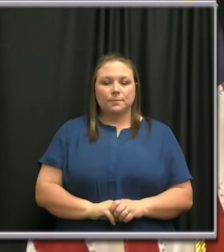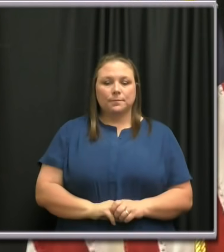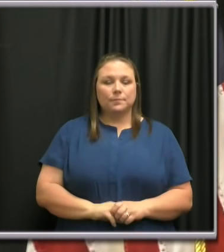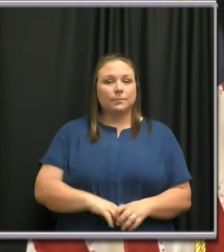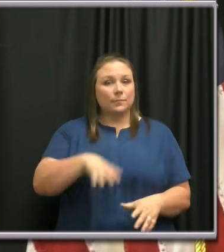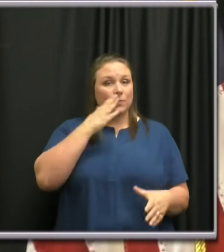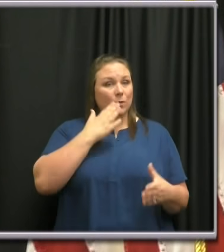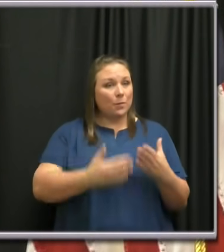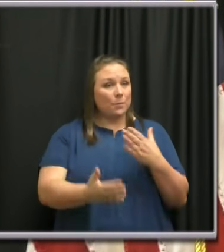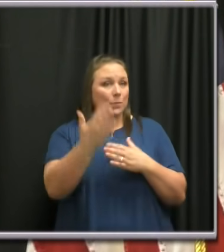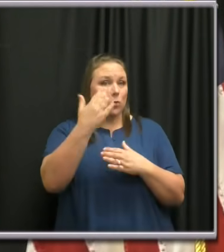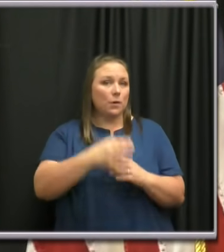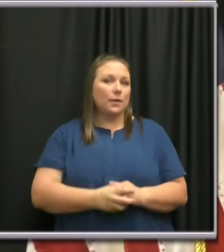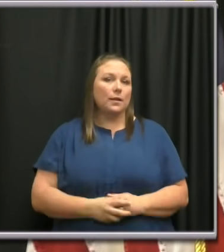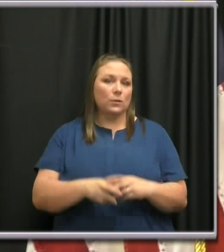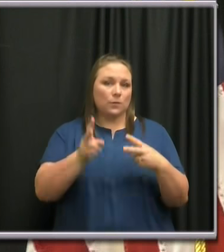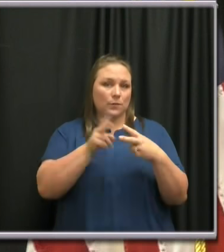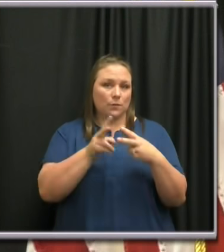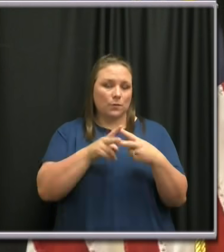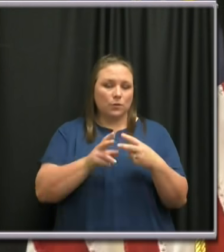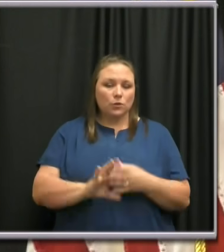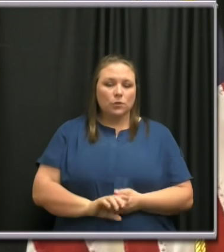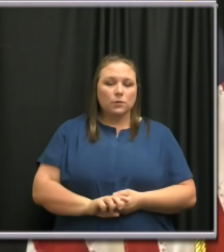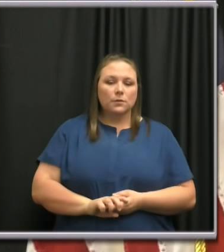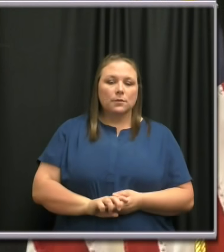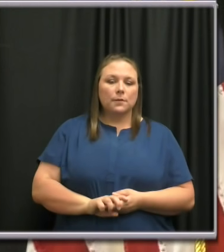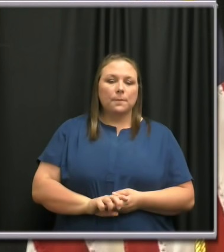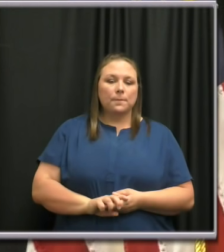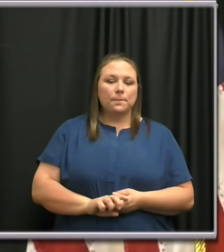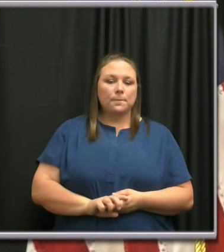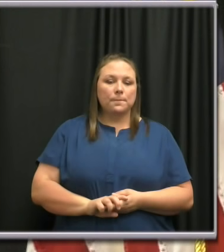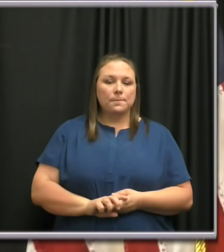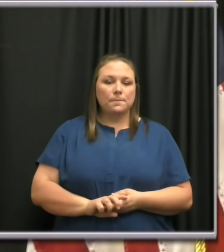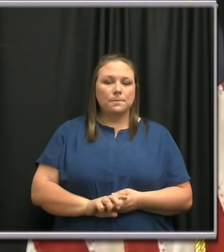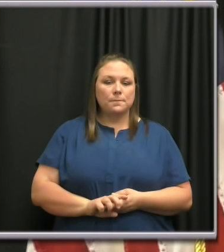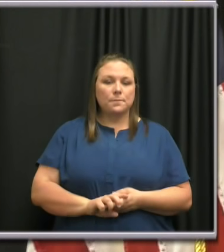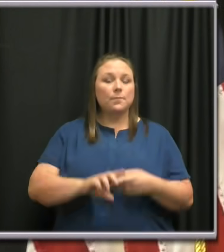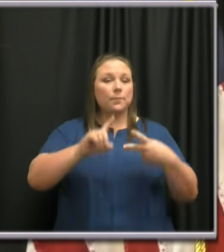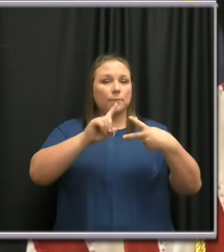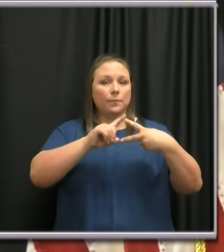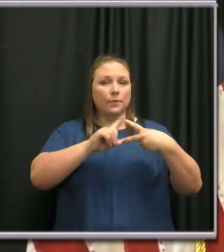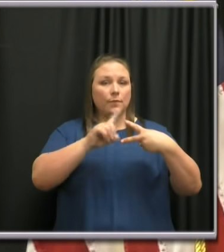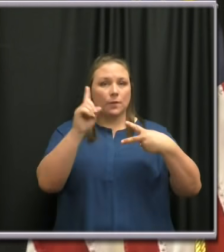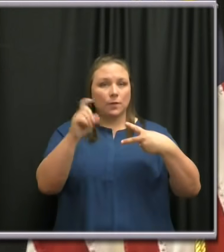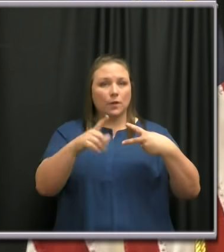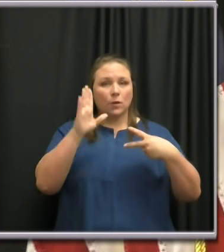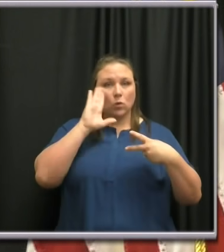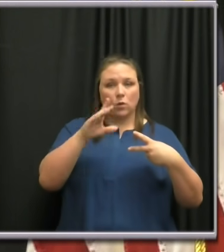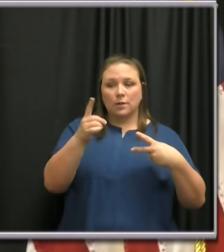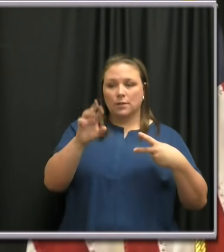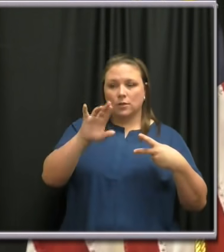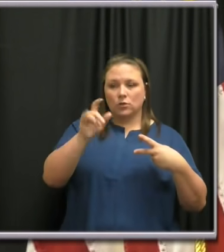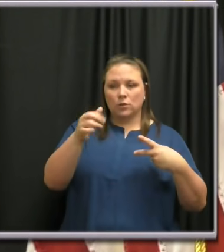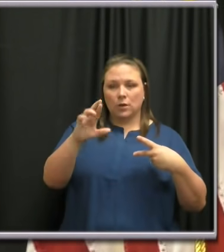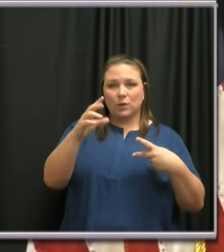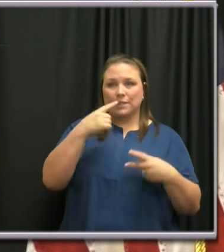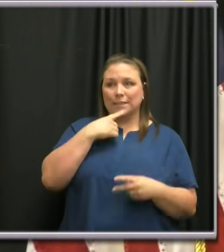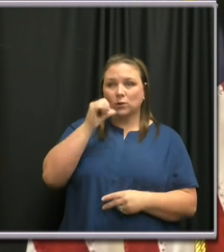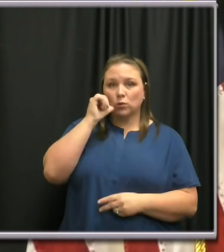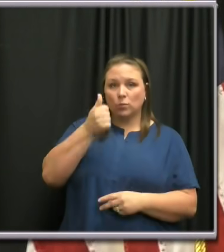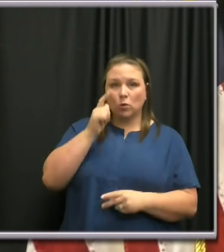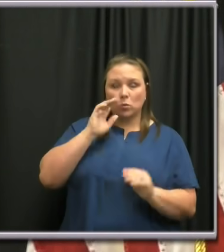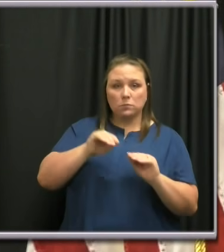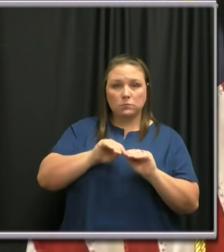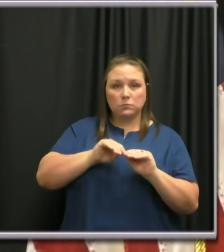Good morning. I have two questions. The first is, I know Dr. Jahangir said tomorrow they're going to